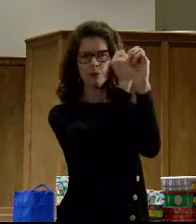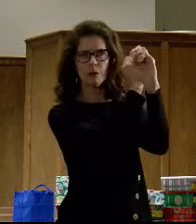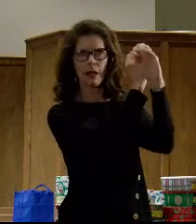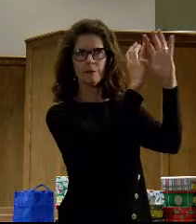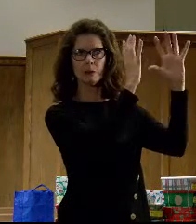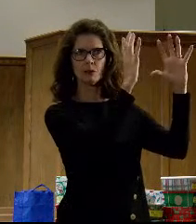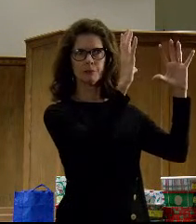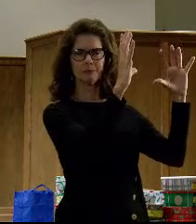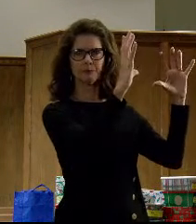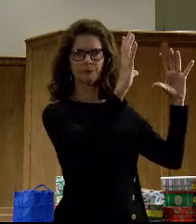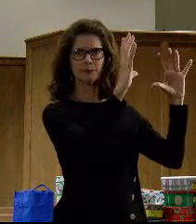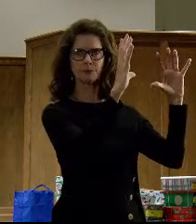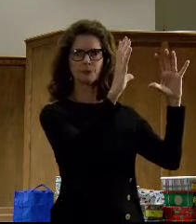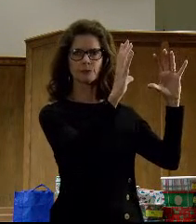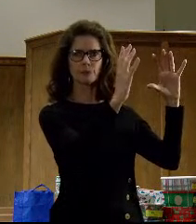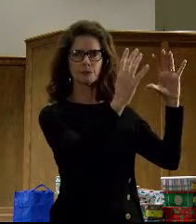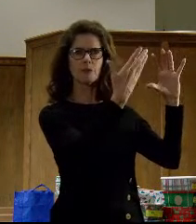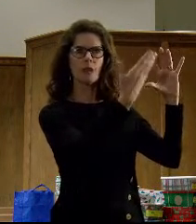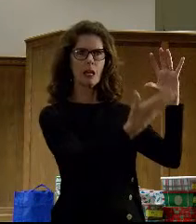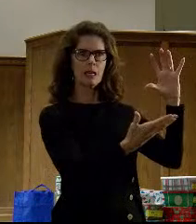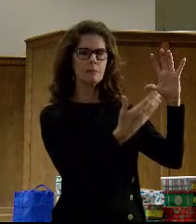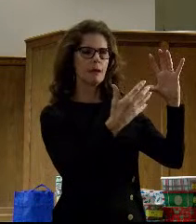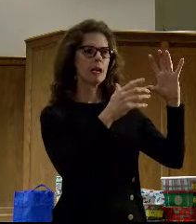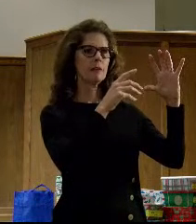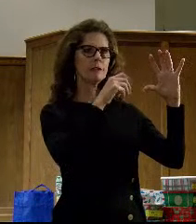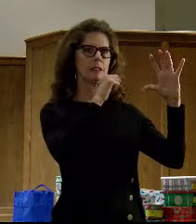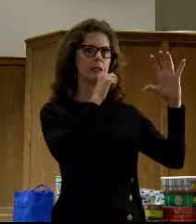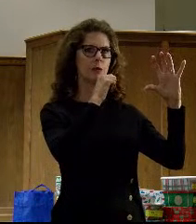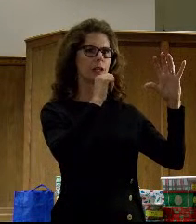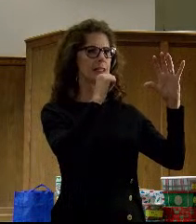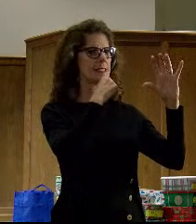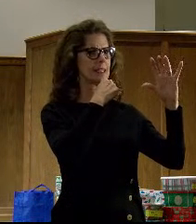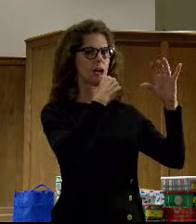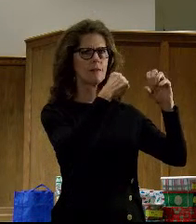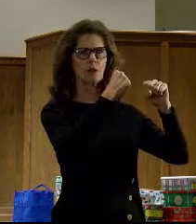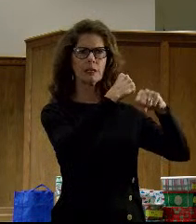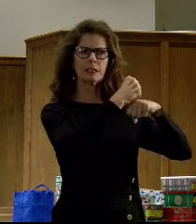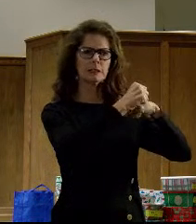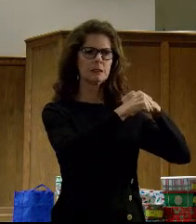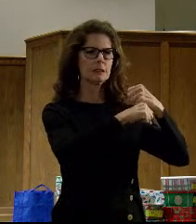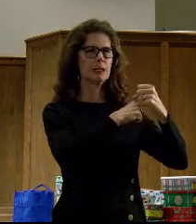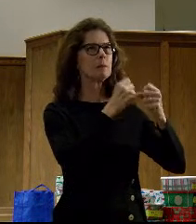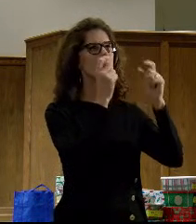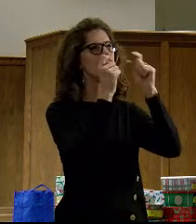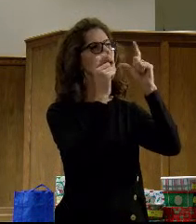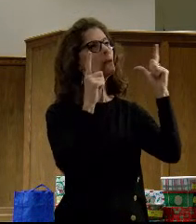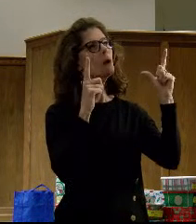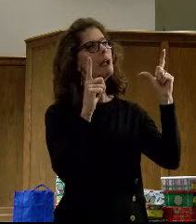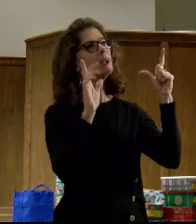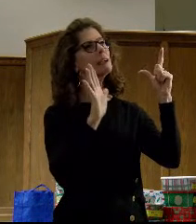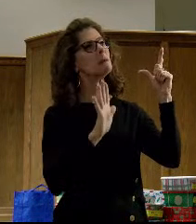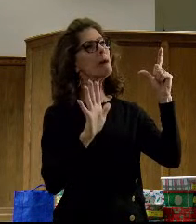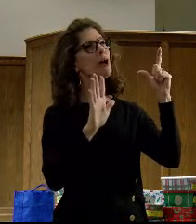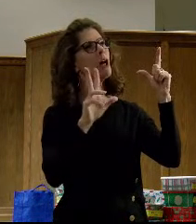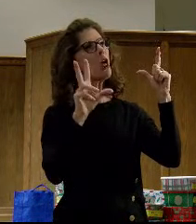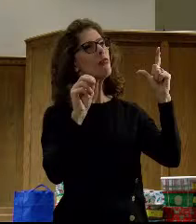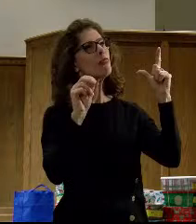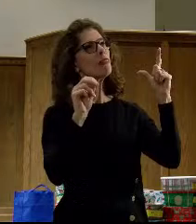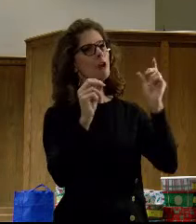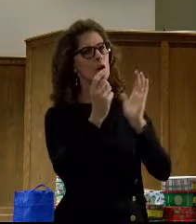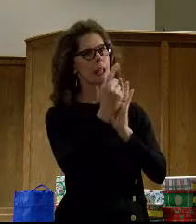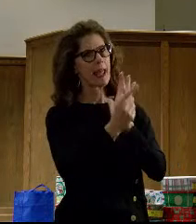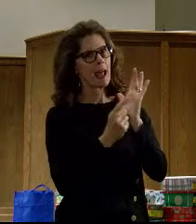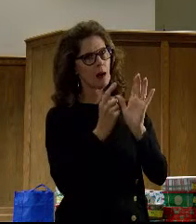there. He's been suffering. He's probably been awake at this point for about 30 hours. He's